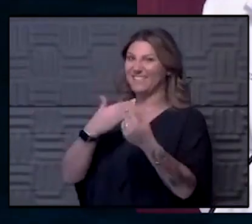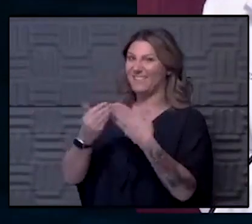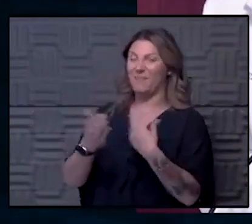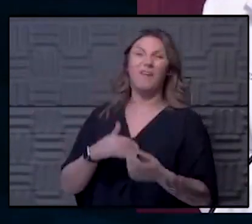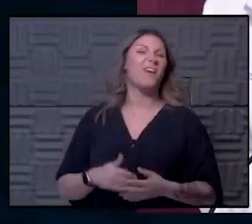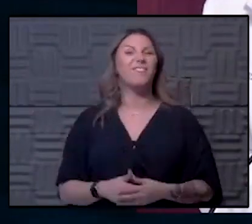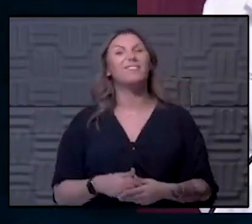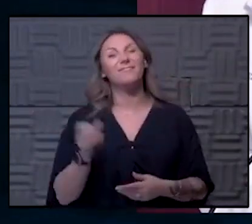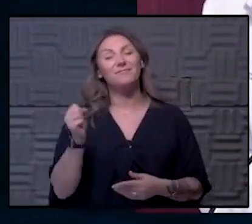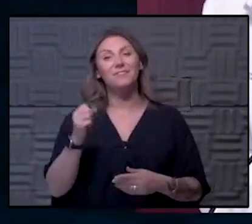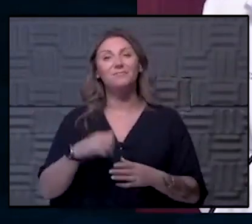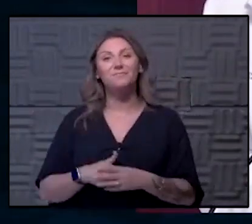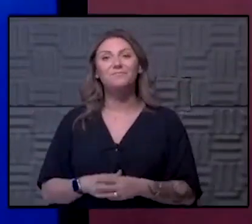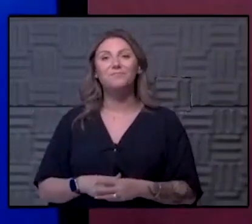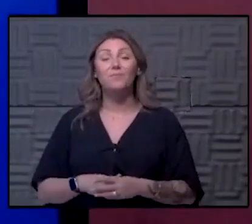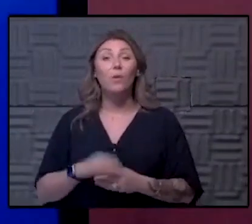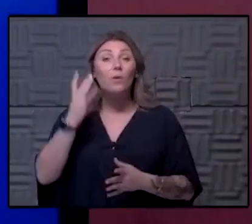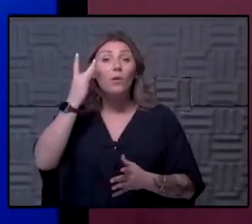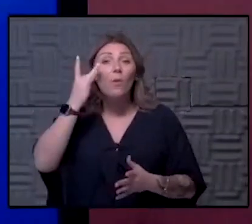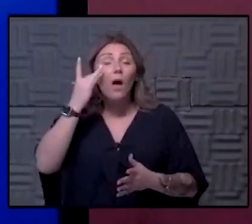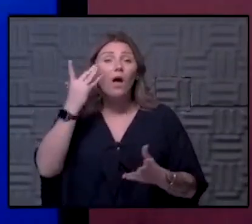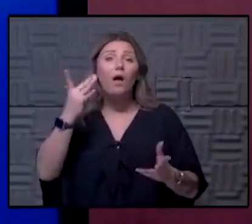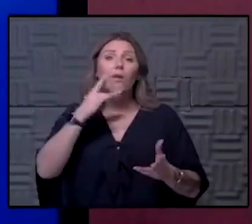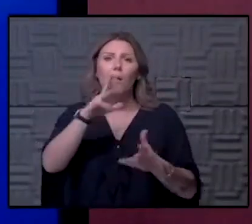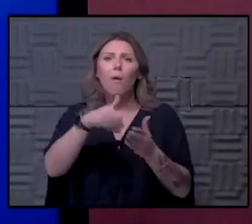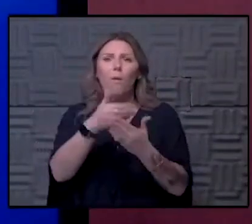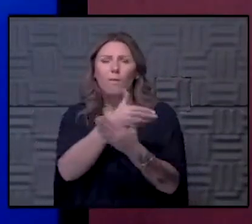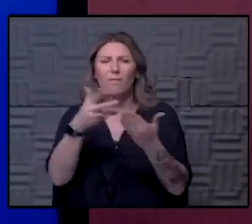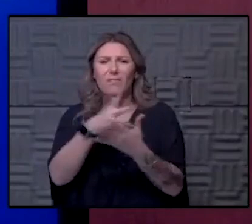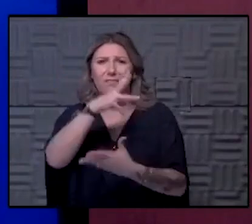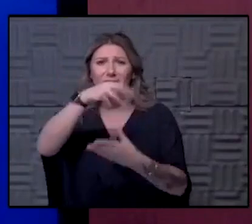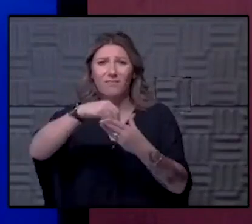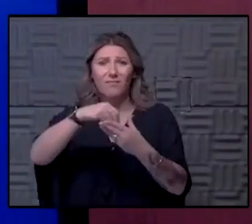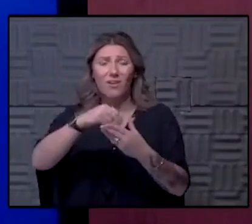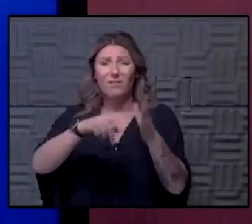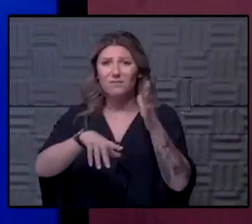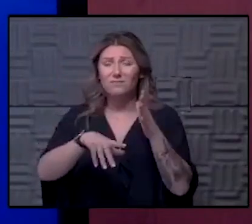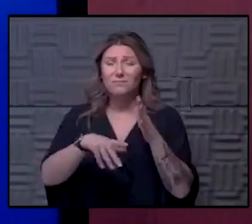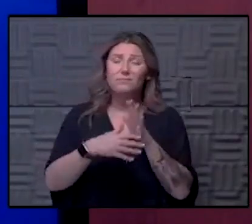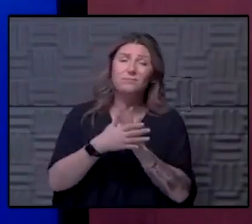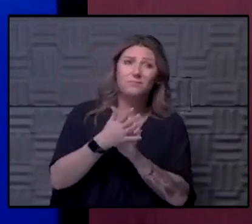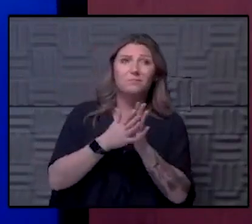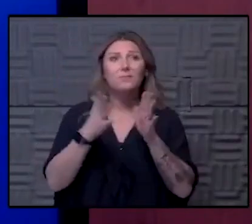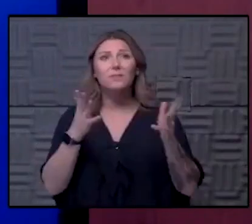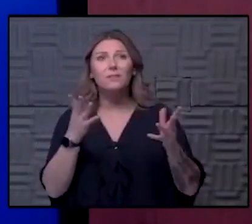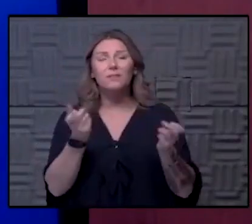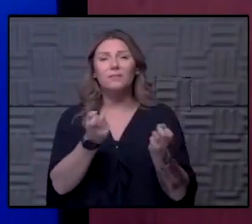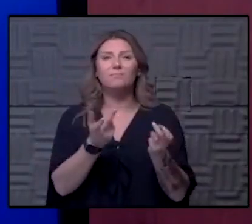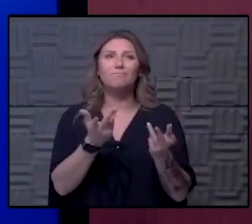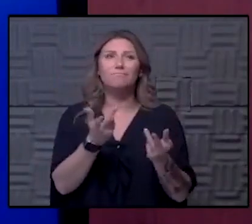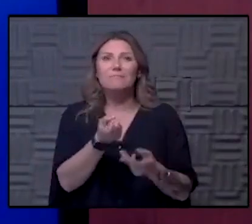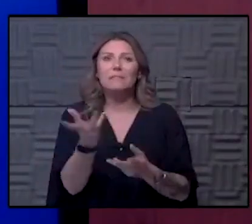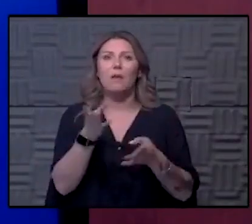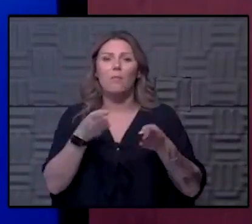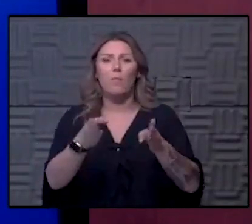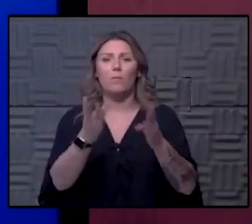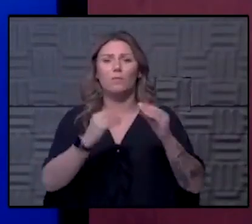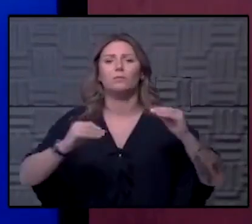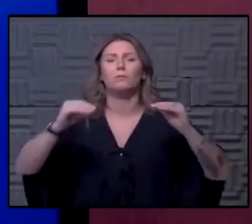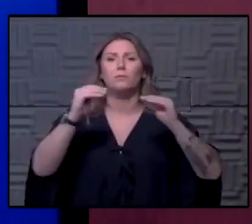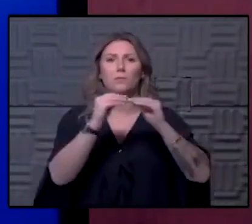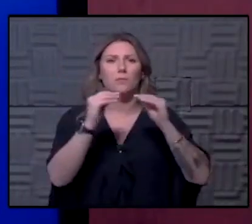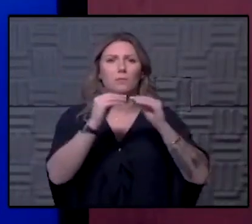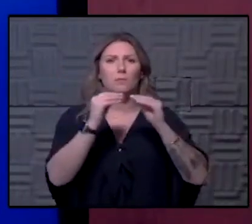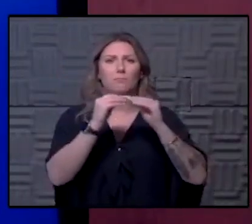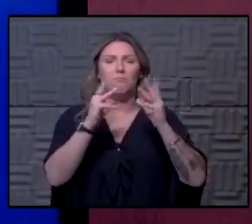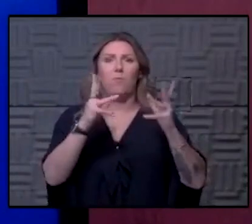not matter. It's because of the factors that we find. I do think it's, in some ways, it is more prevalent in